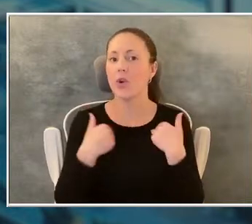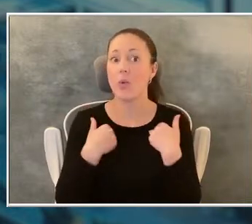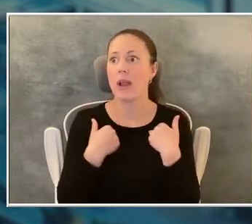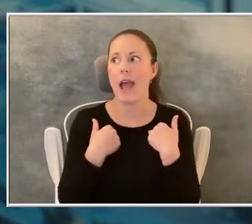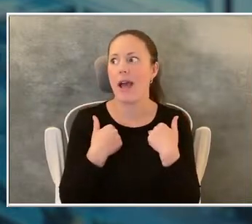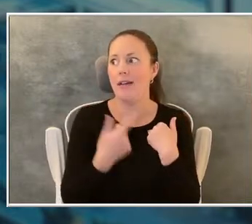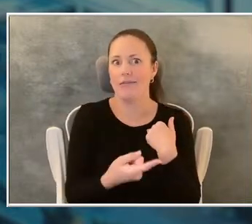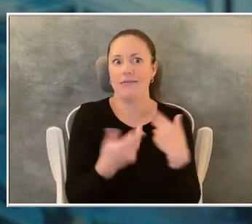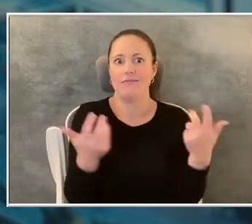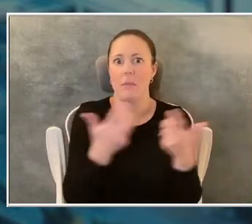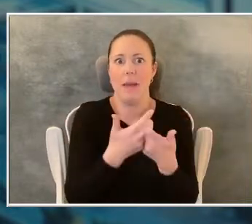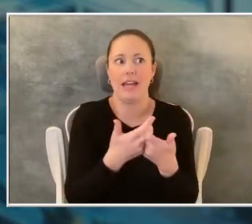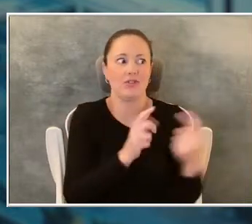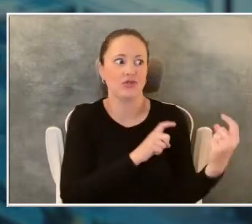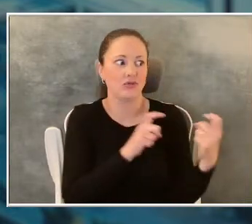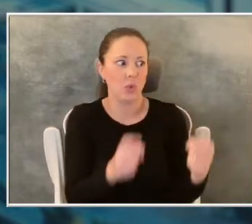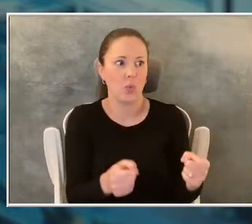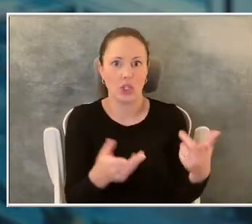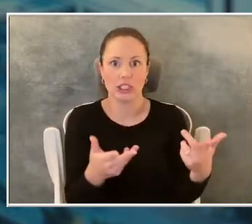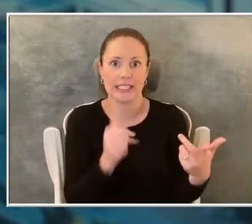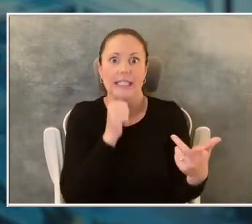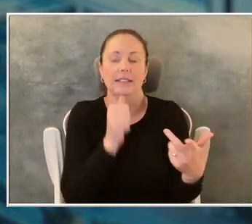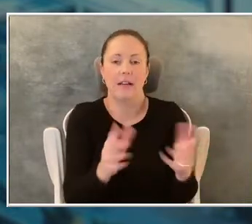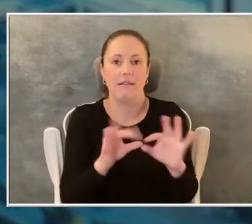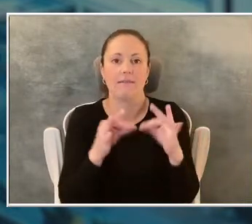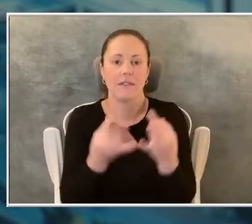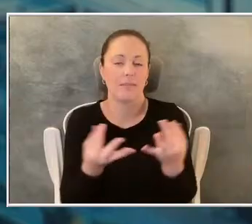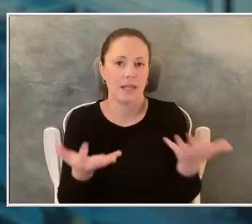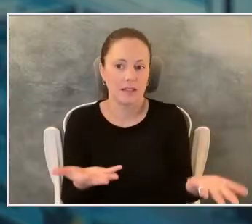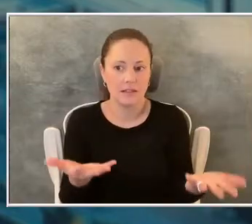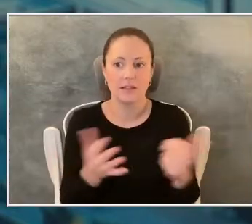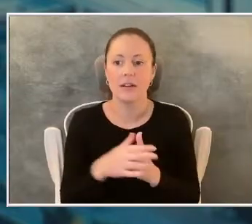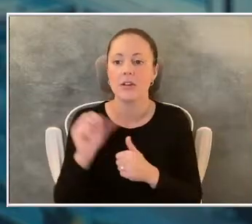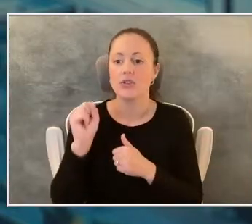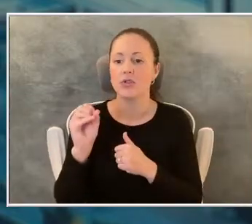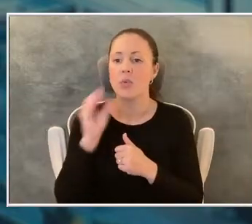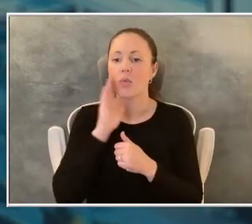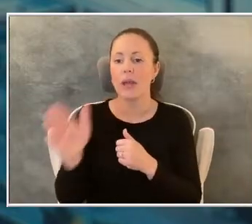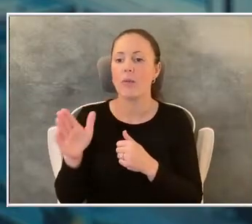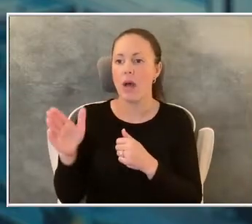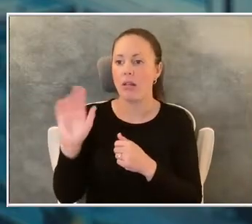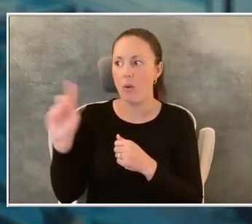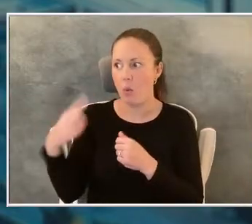donors, and so we look at family donors. So